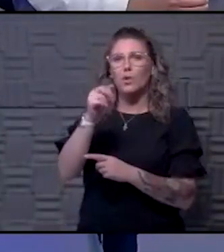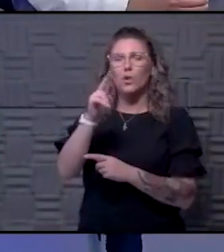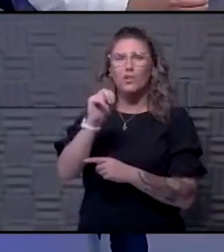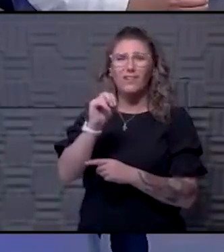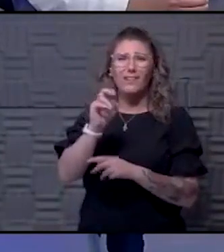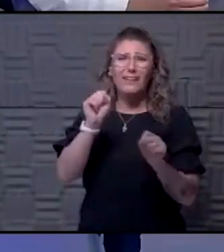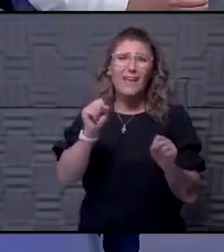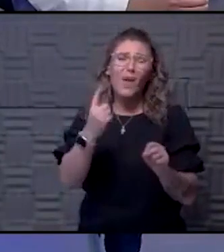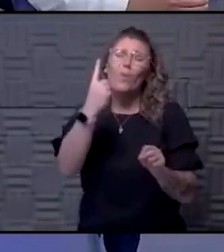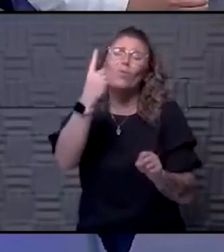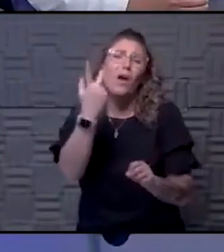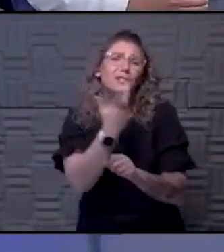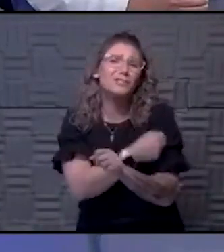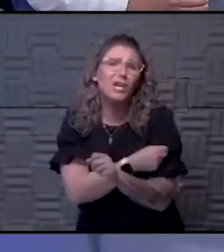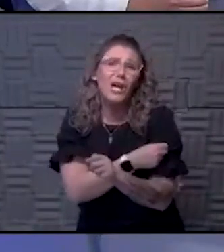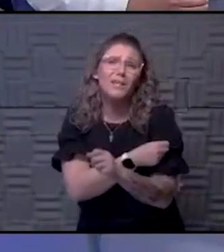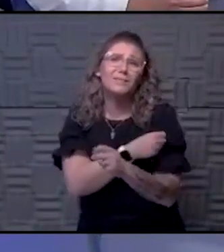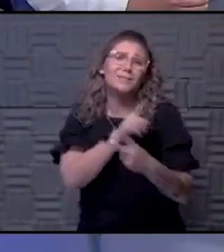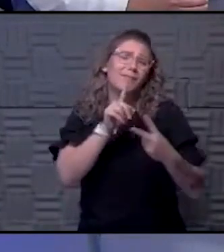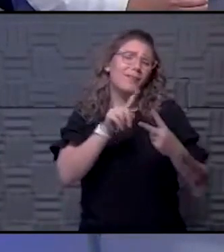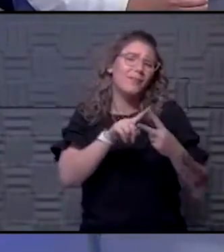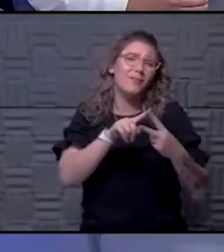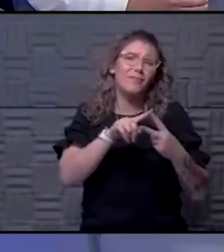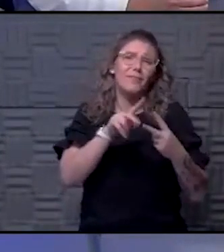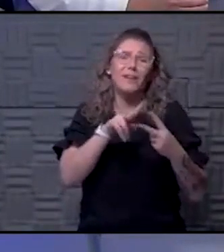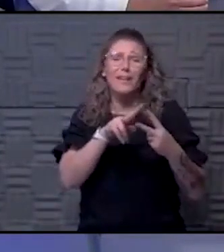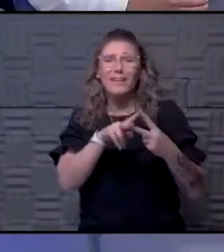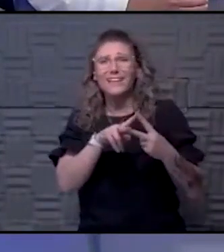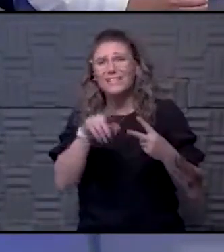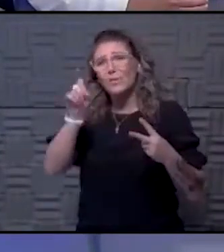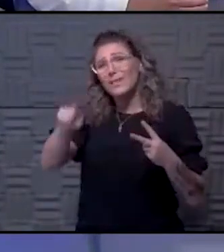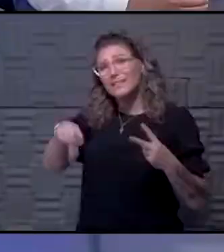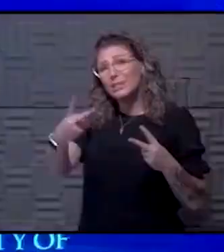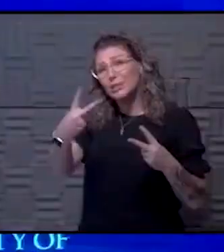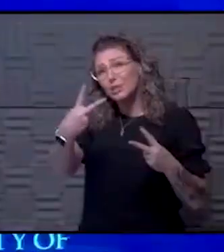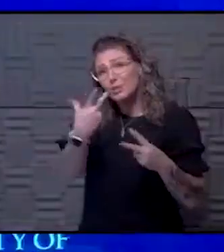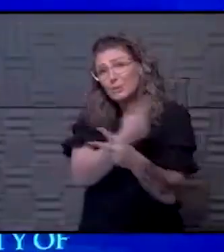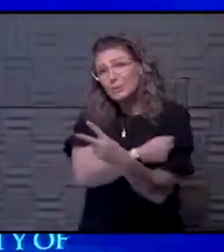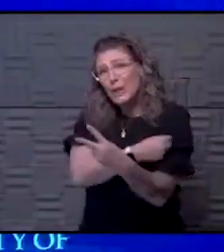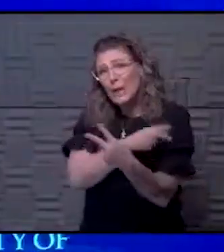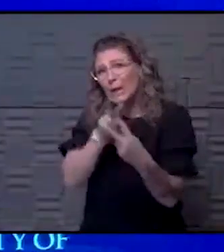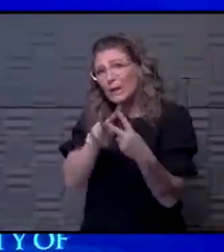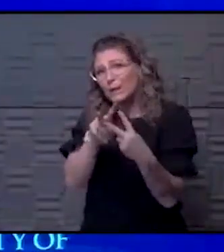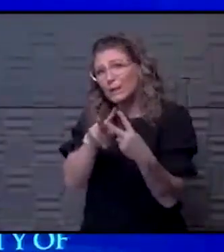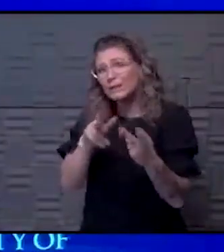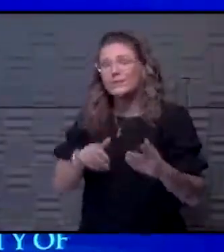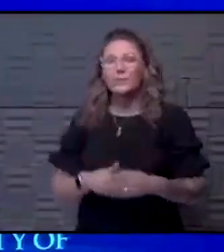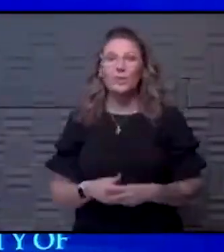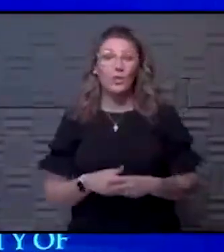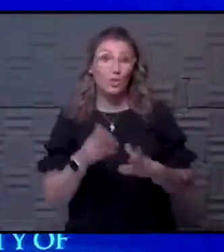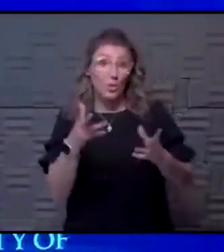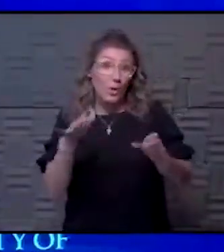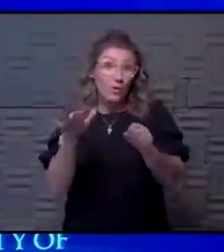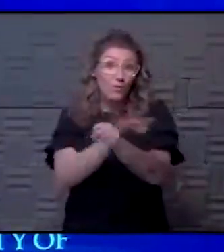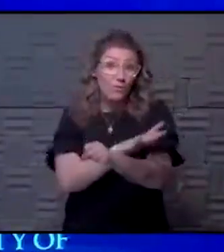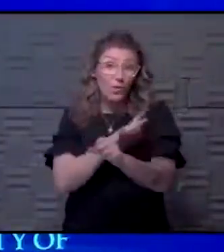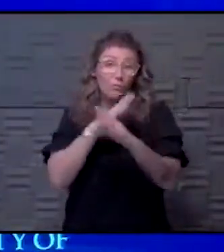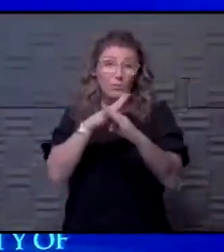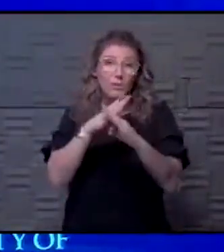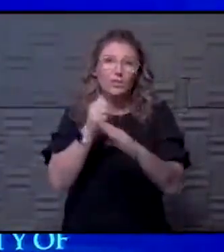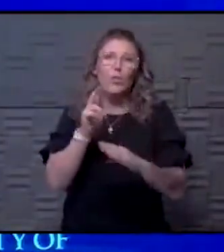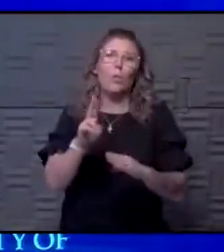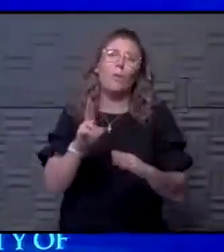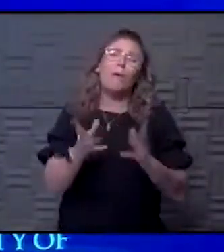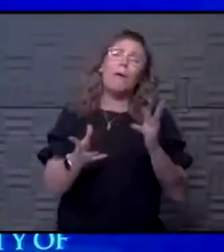any research? Do we still have to get two? Okay, we're going to have a little fun with this. So, you want complete protection or nearly